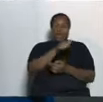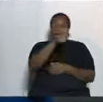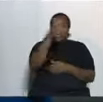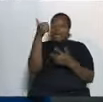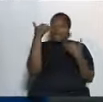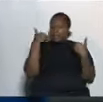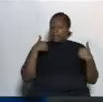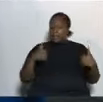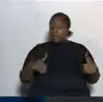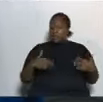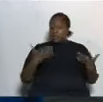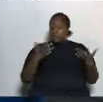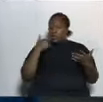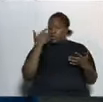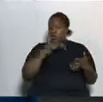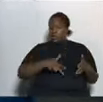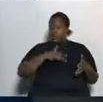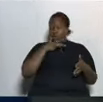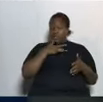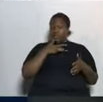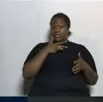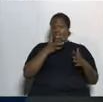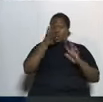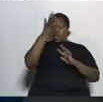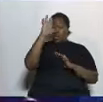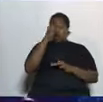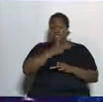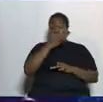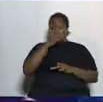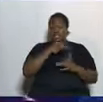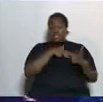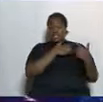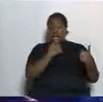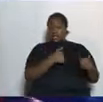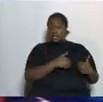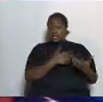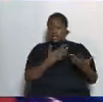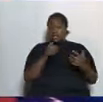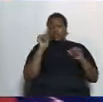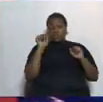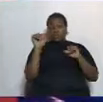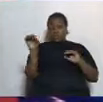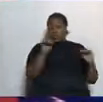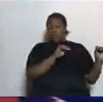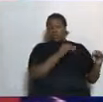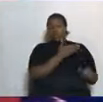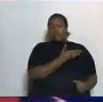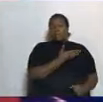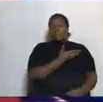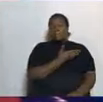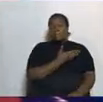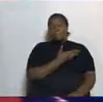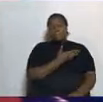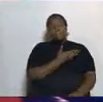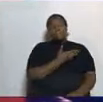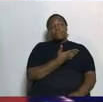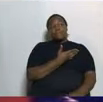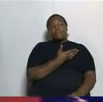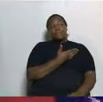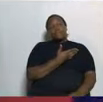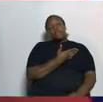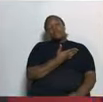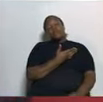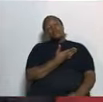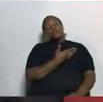feel God tugging at your heart. Mungu anaongea na wewe katika moyo wako sasa. You're going to come now. Mungu anaongea na wewe sasa.